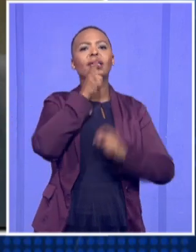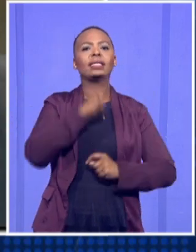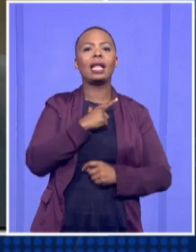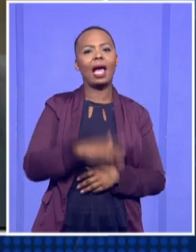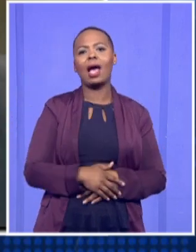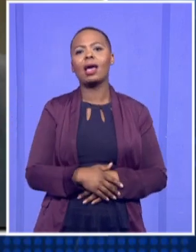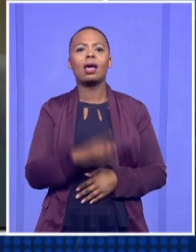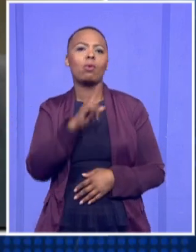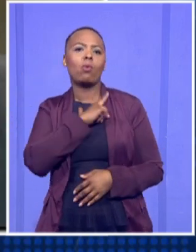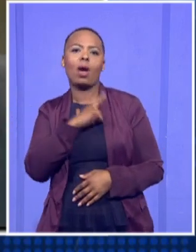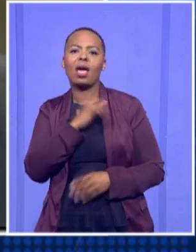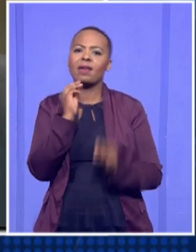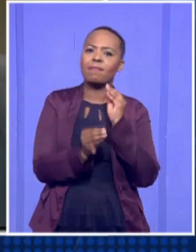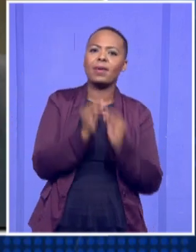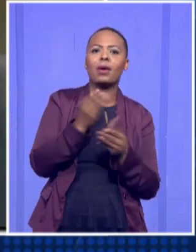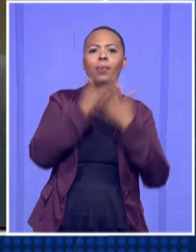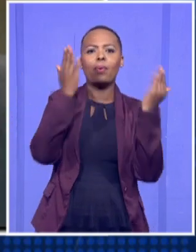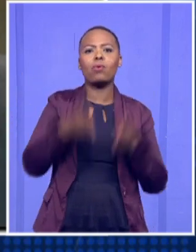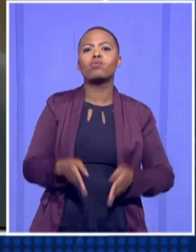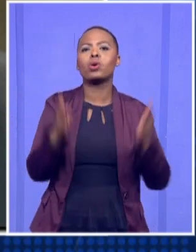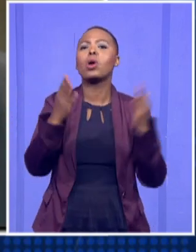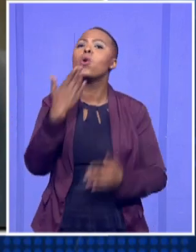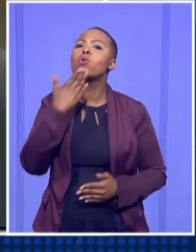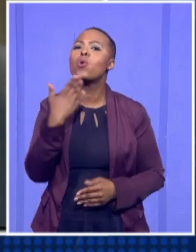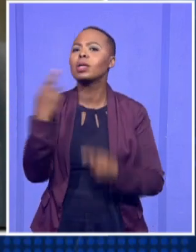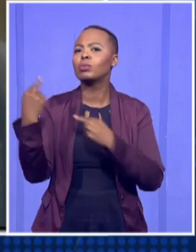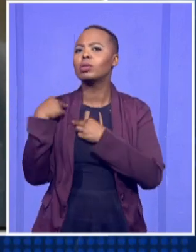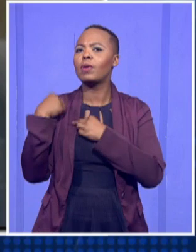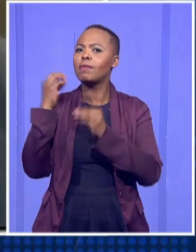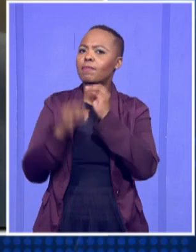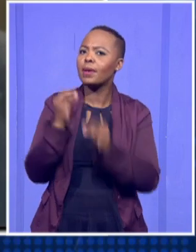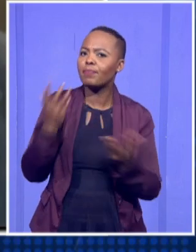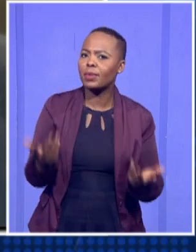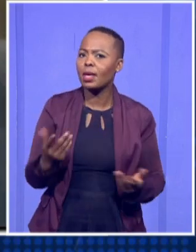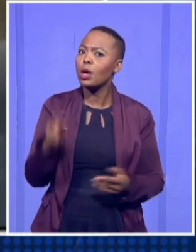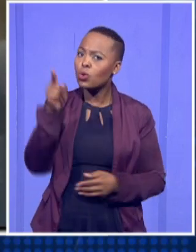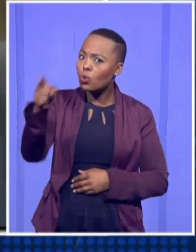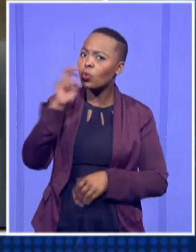maintenance, who's responsible for that maintenance? Isn't it you who are supposed to do the job?